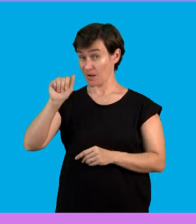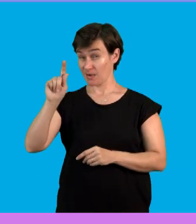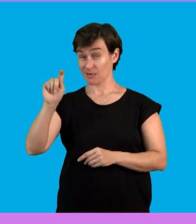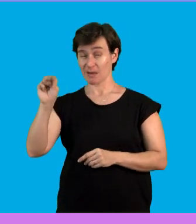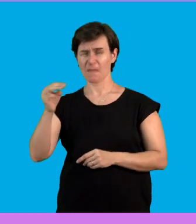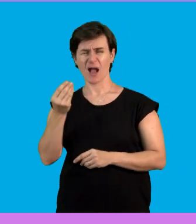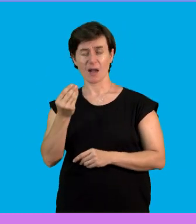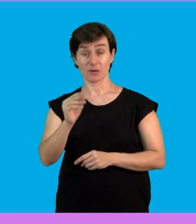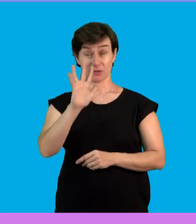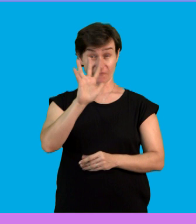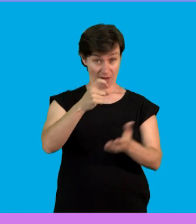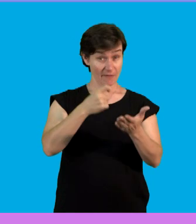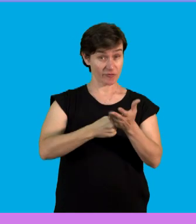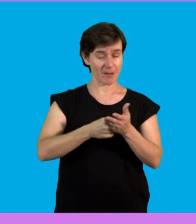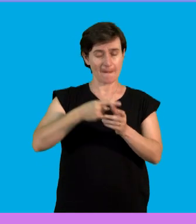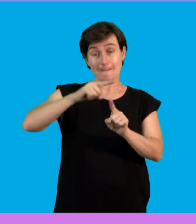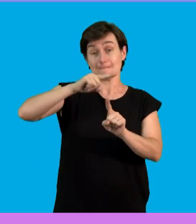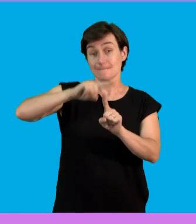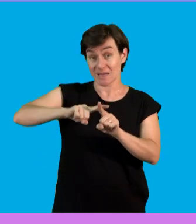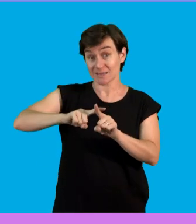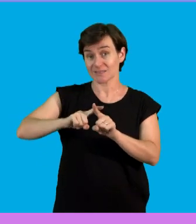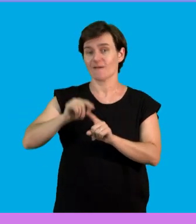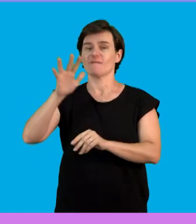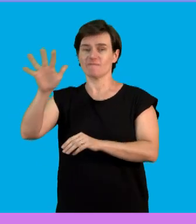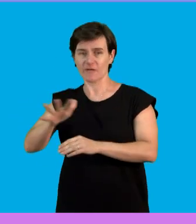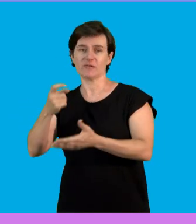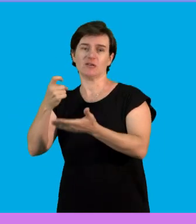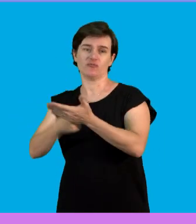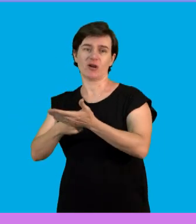be R5 plus the